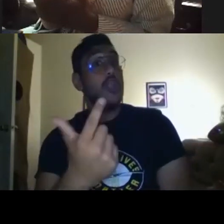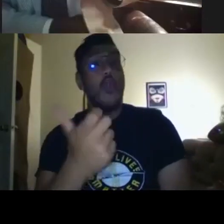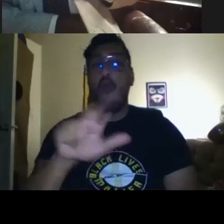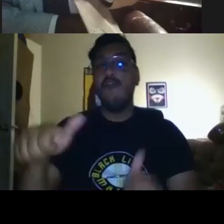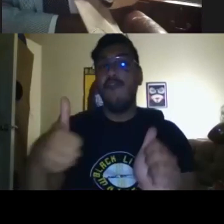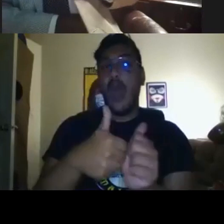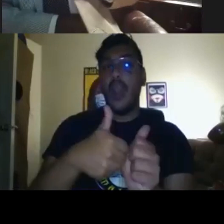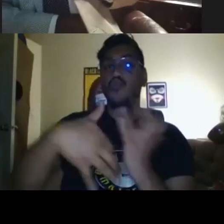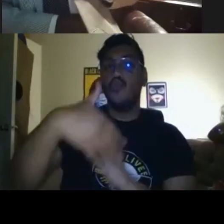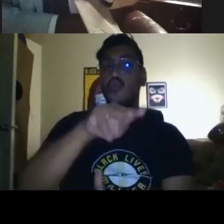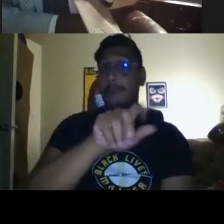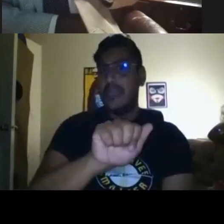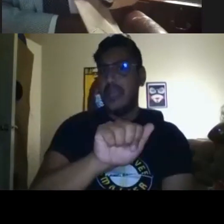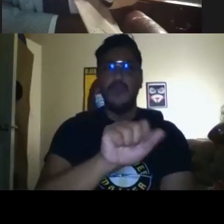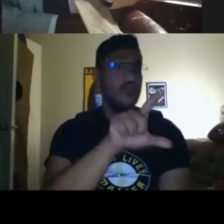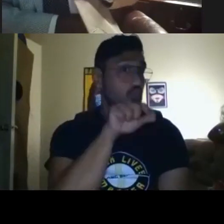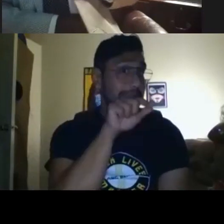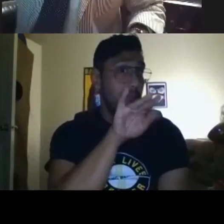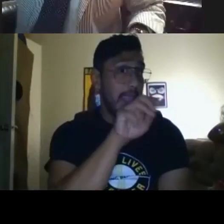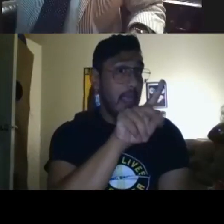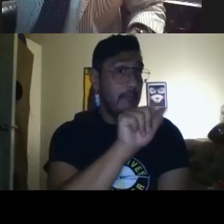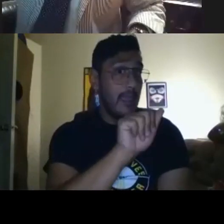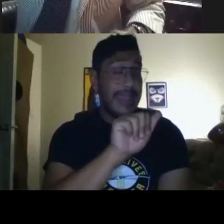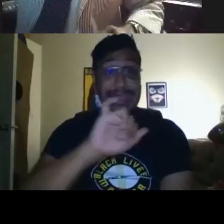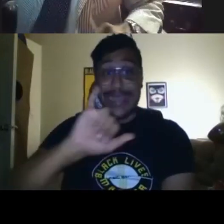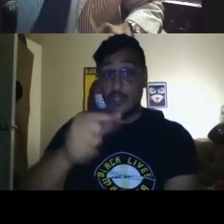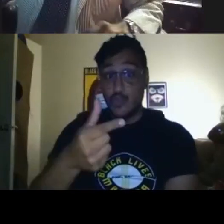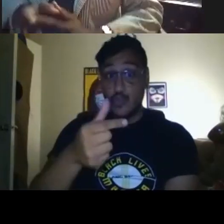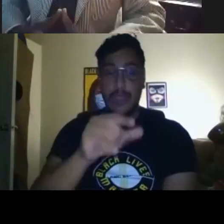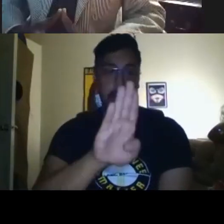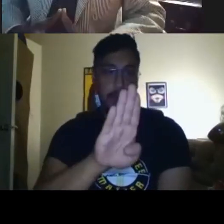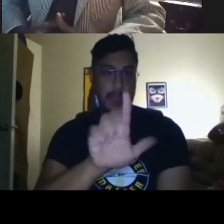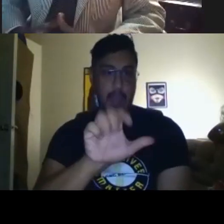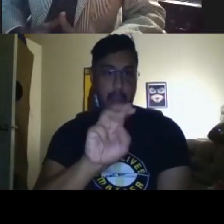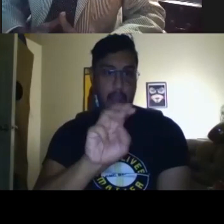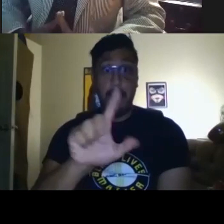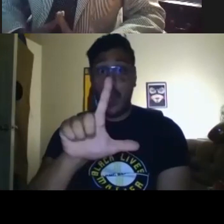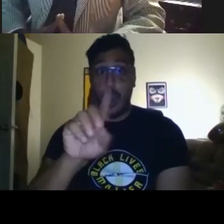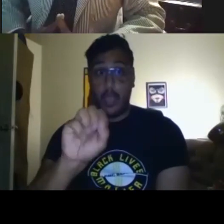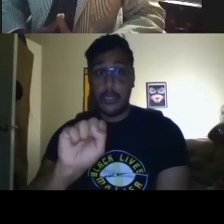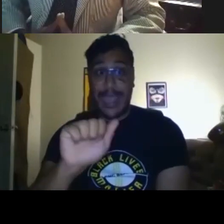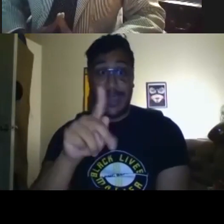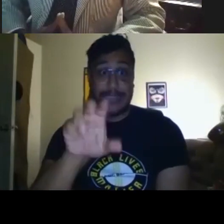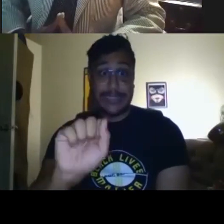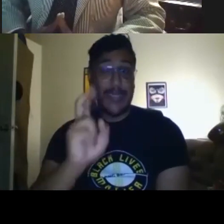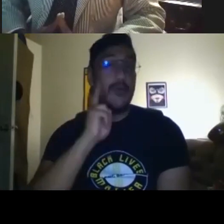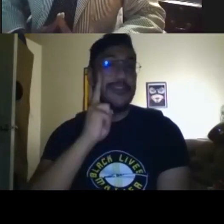On Twitter, we're BLMLA. On Instagram, we're BLM Los Angeles, and we will see you in the struggle.